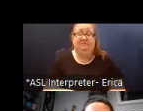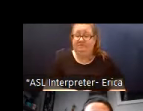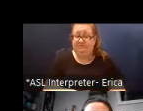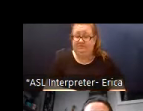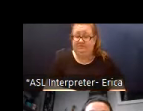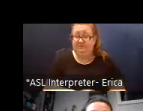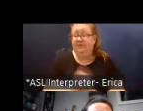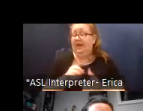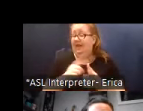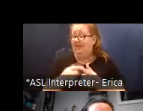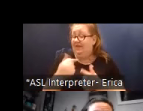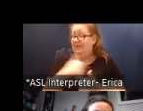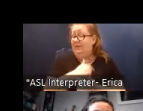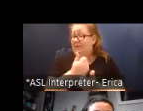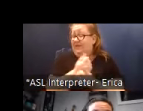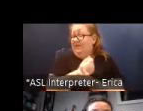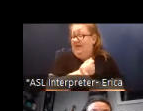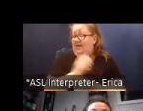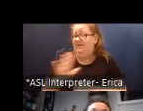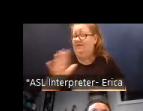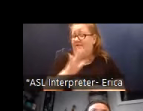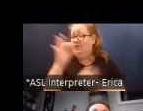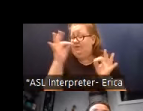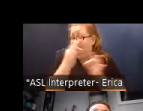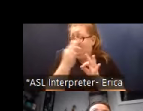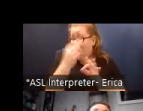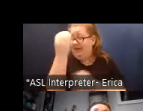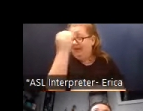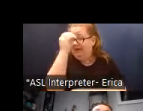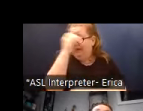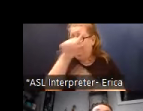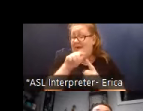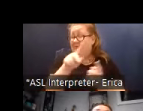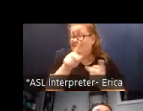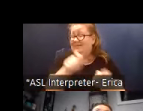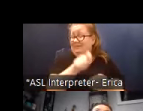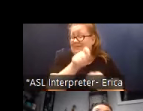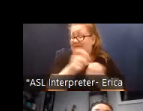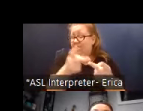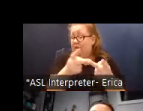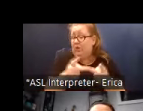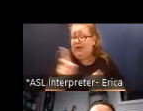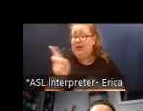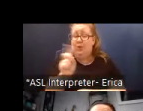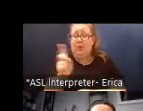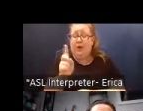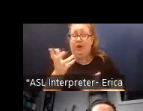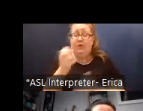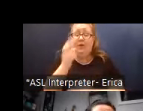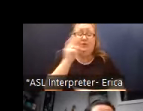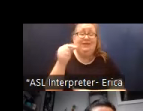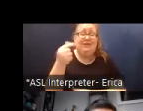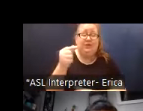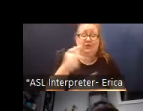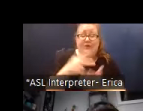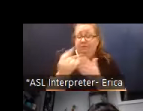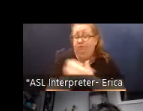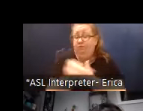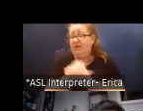And then we'd love to get feedback on specific locations for where you might want to see greening projects, or if there